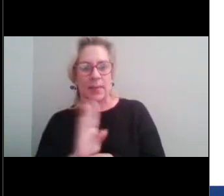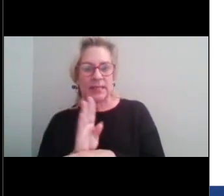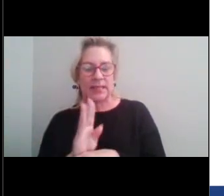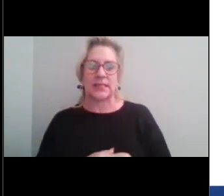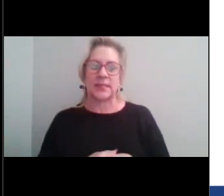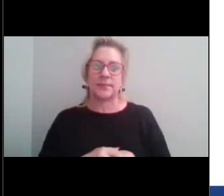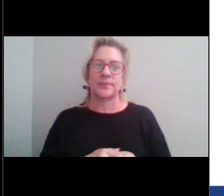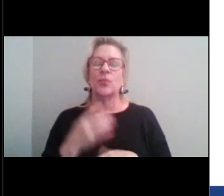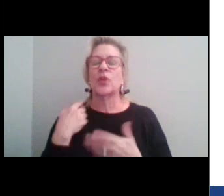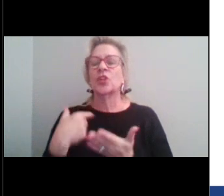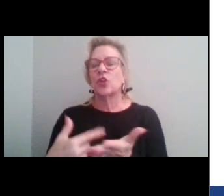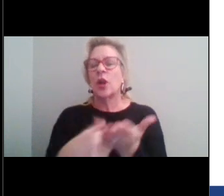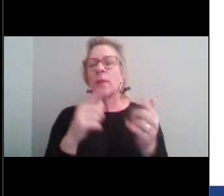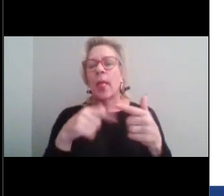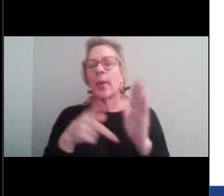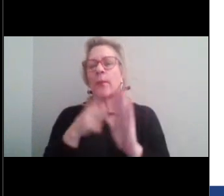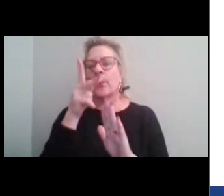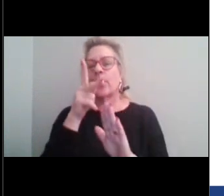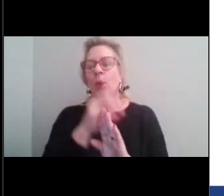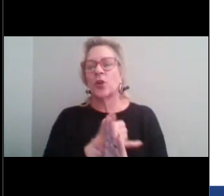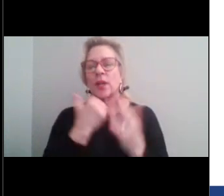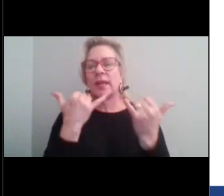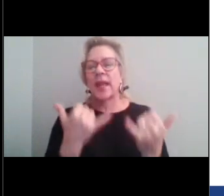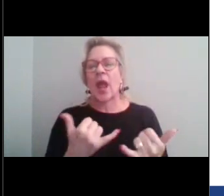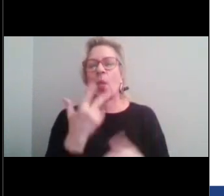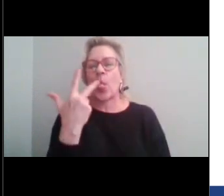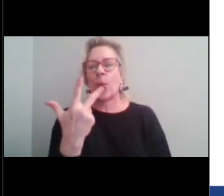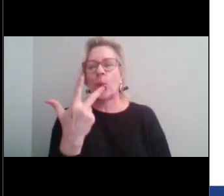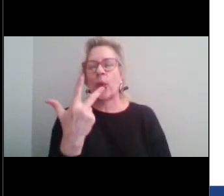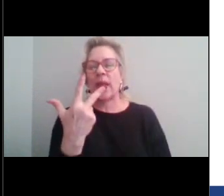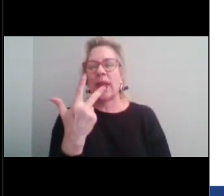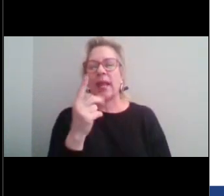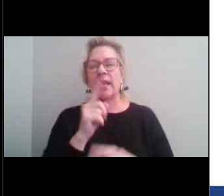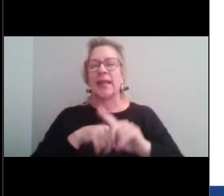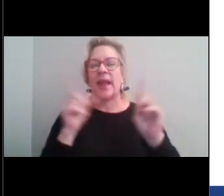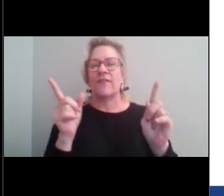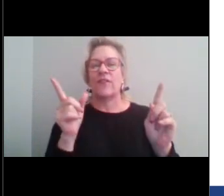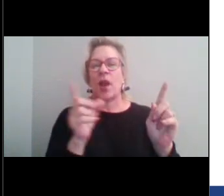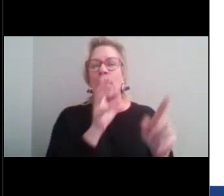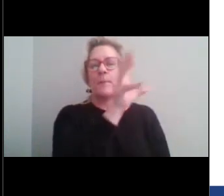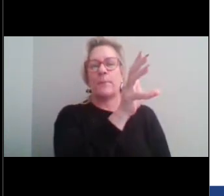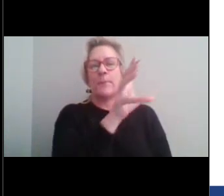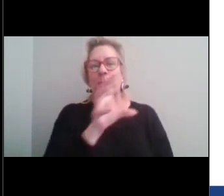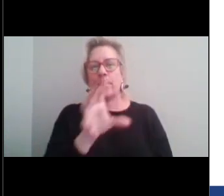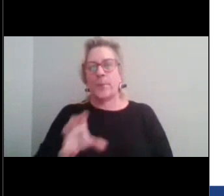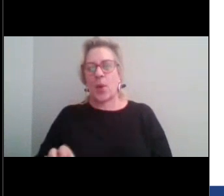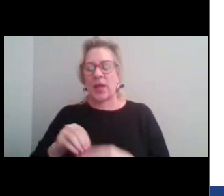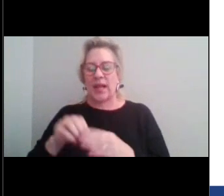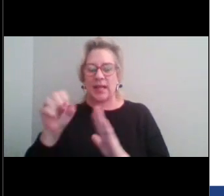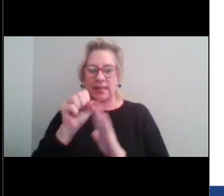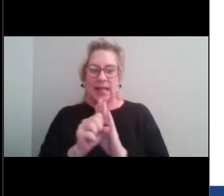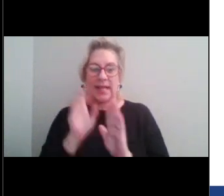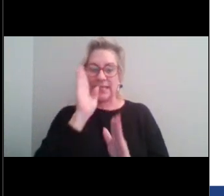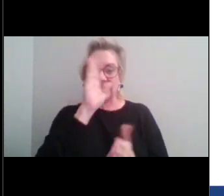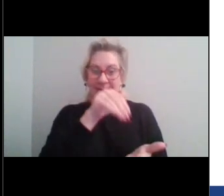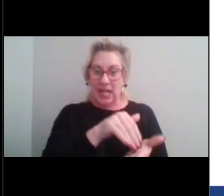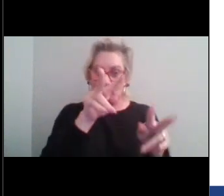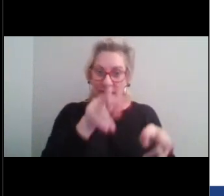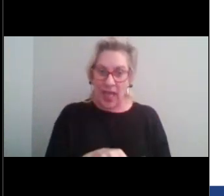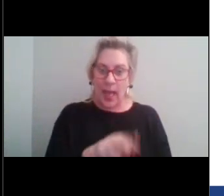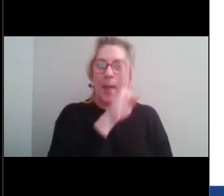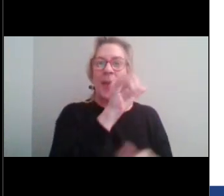I like to talk about the project now in three sections if you're looking at it from a statewide perspective: the Central Valley, the Bay Area,